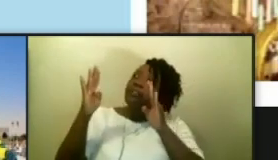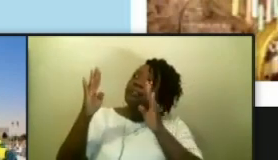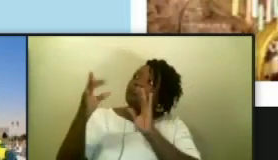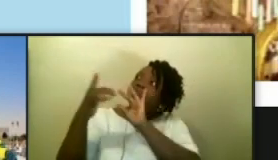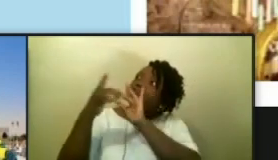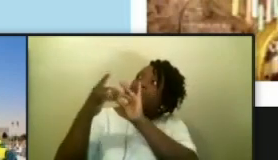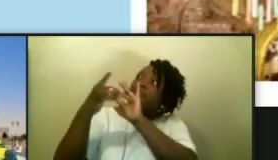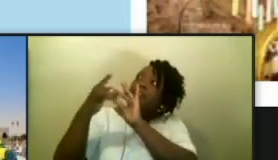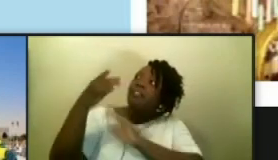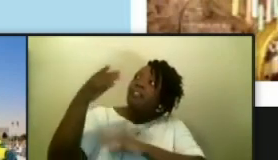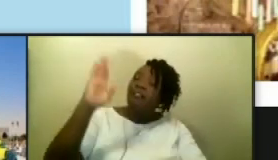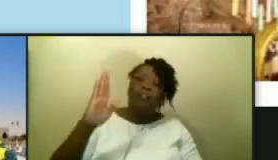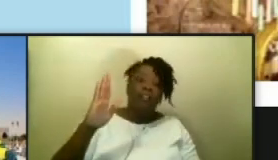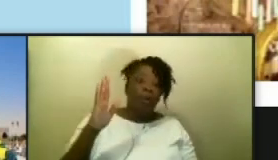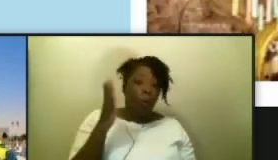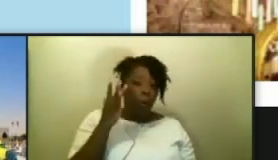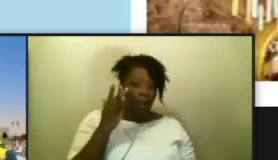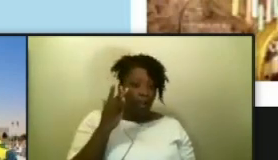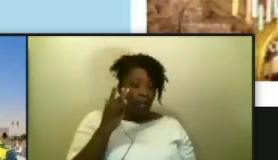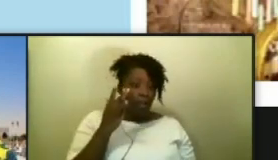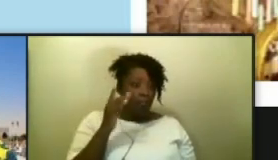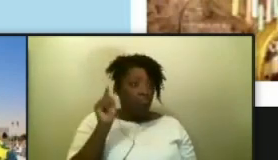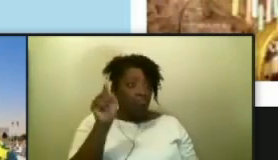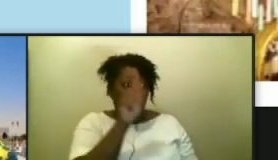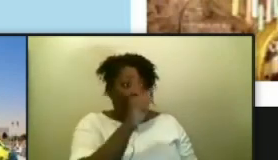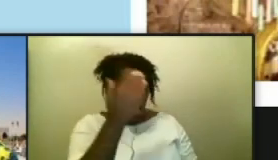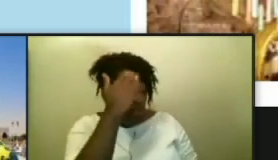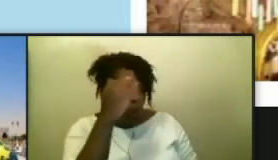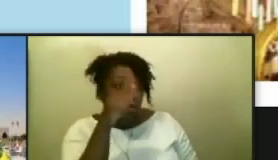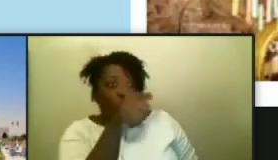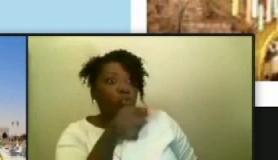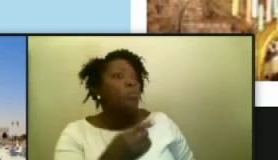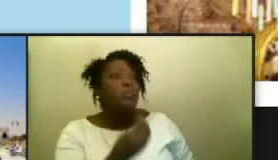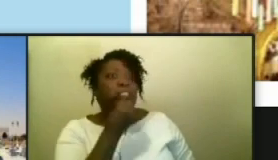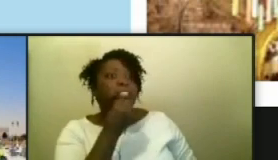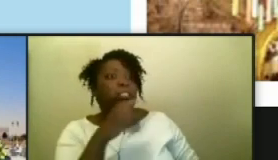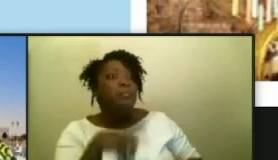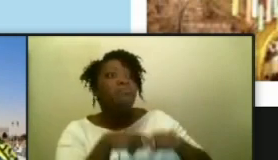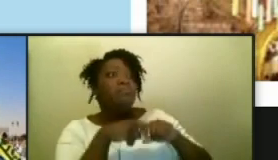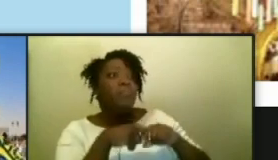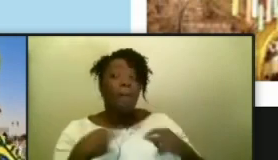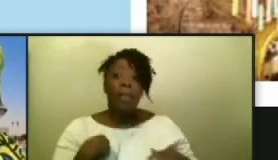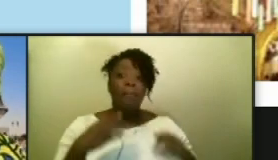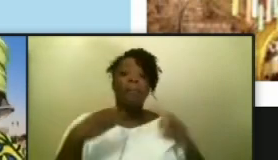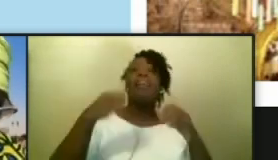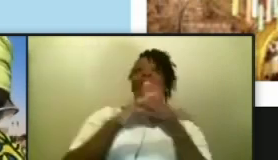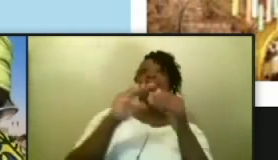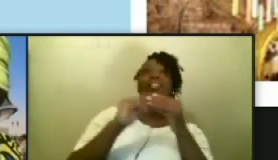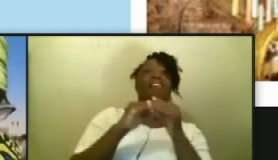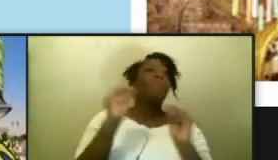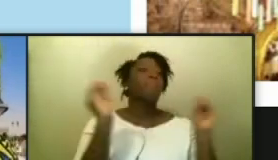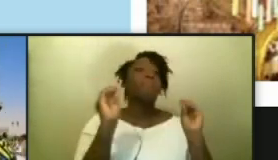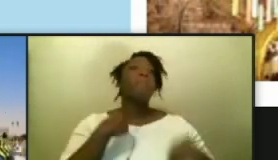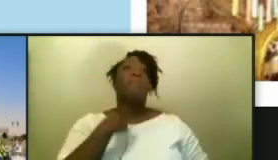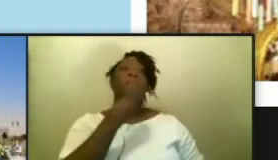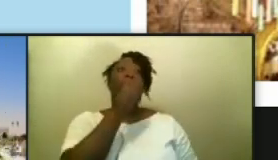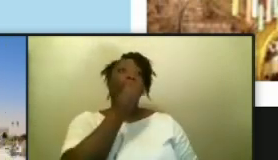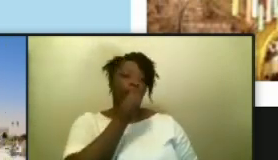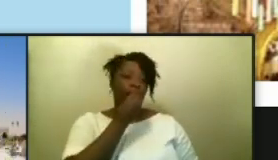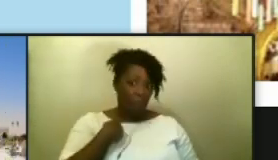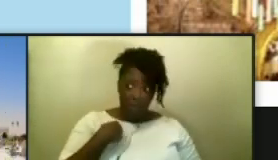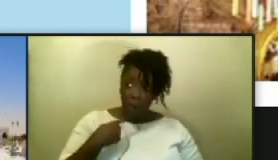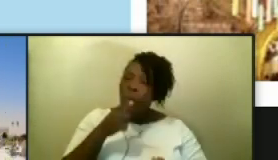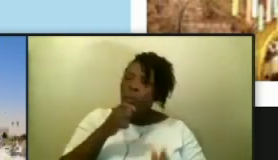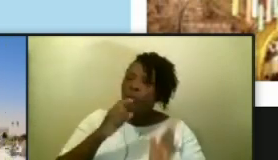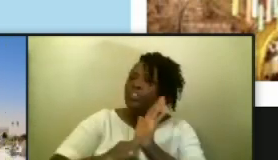because no one really can tell if you've been fasting all day or not. You know, I could tell you I'm fasting today, but who's there to really to check me and